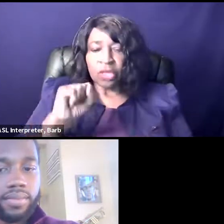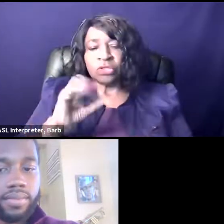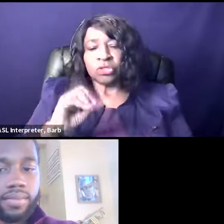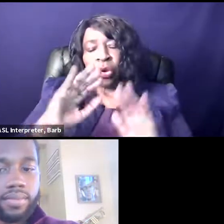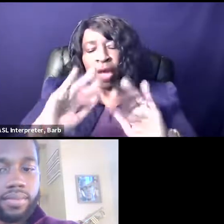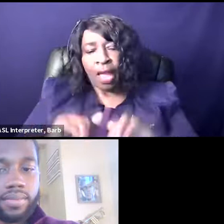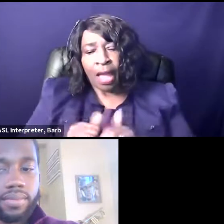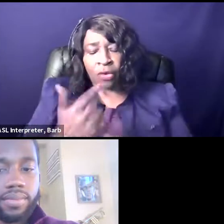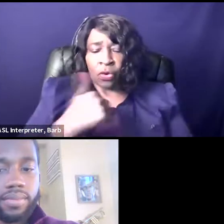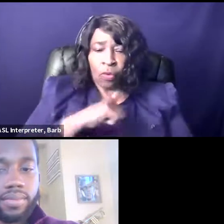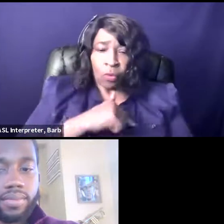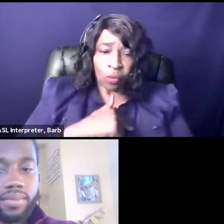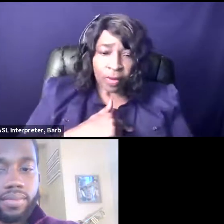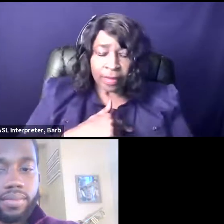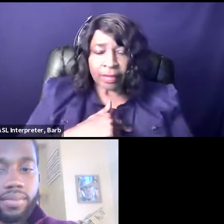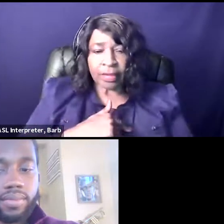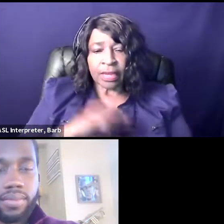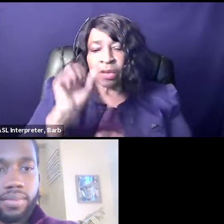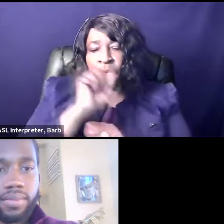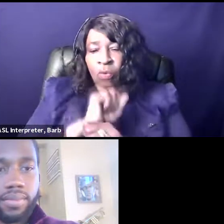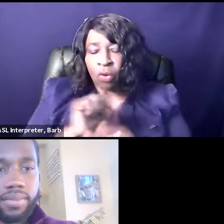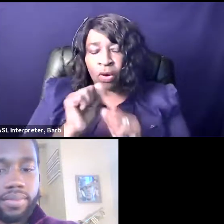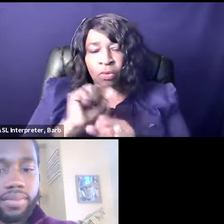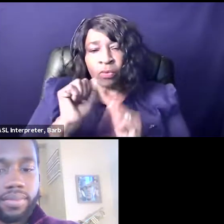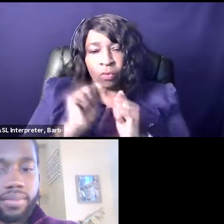we work with